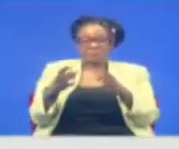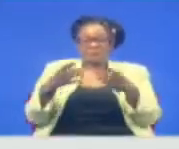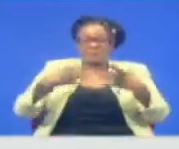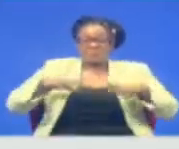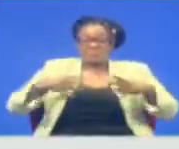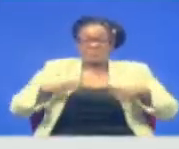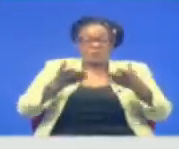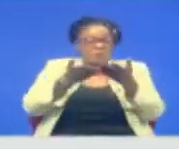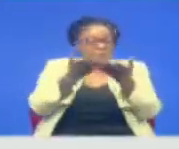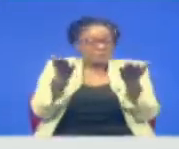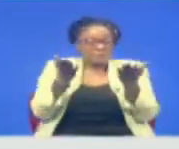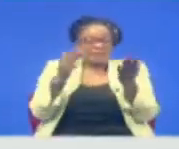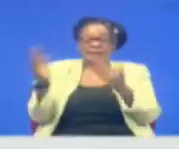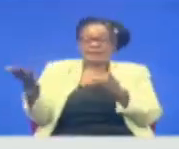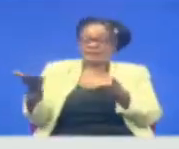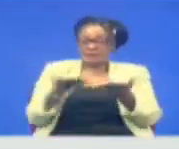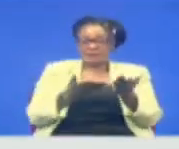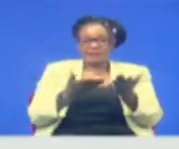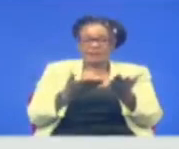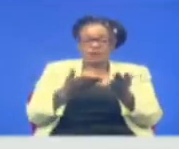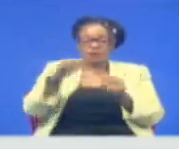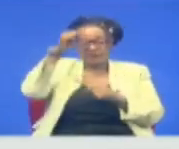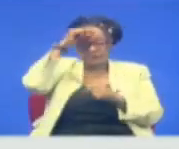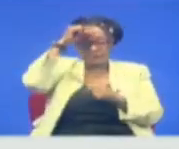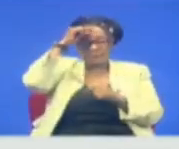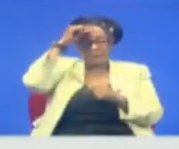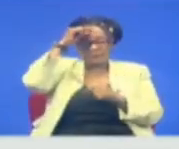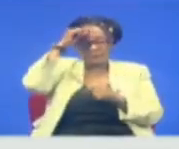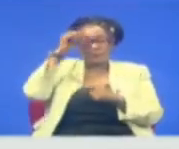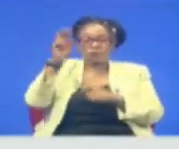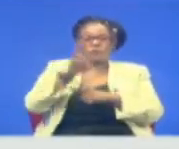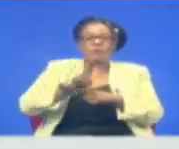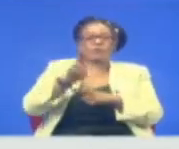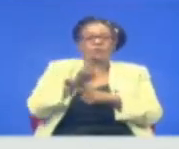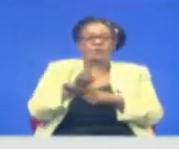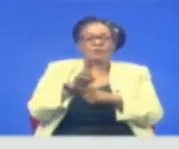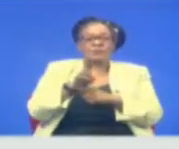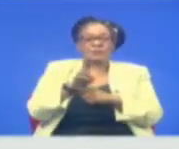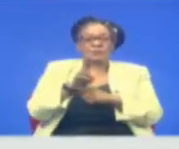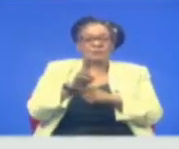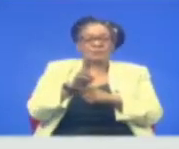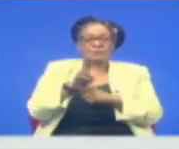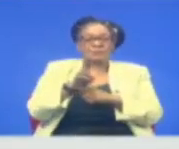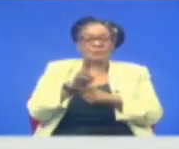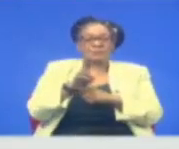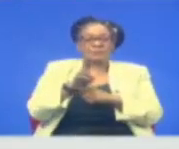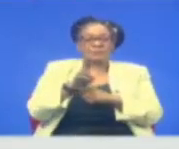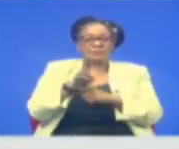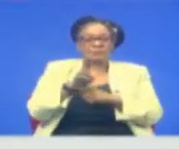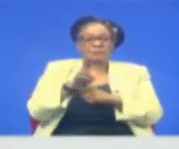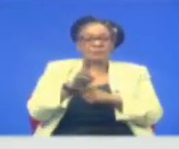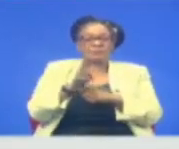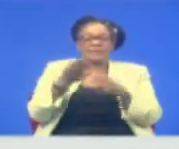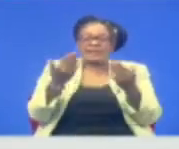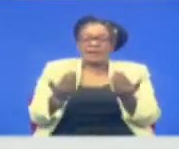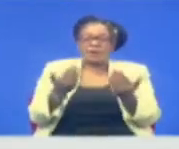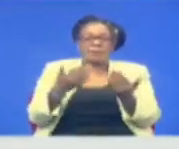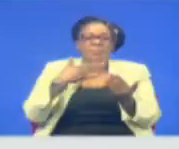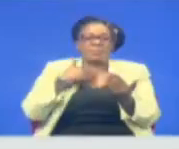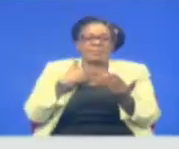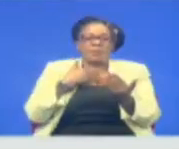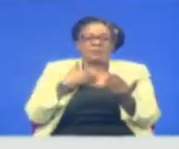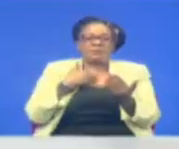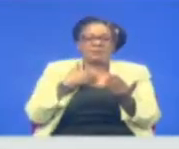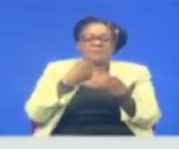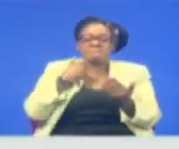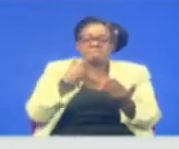wamekuwa invited kwa serikali ya Uhuru Muigai Kenyatta. Now they want to dictate to the president. Wale watu